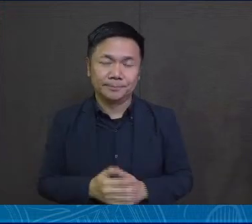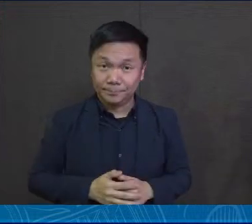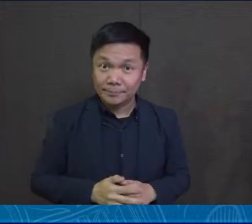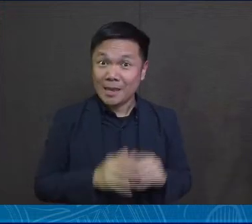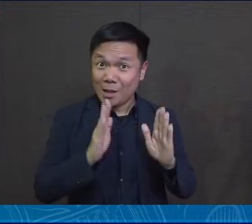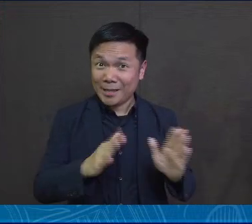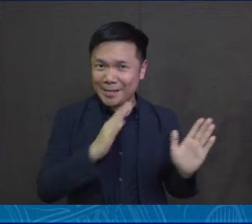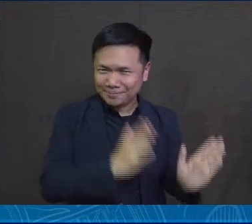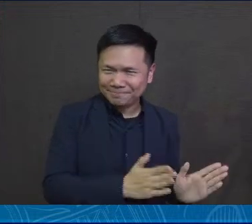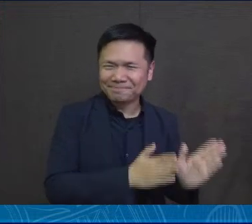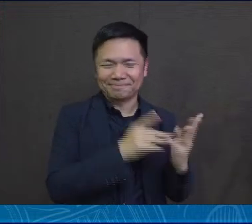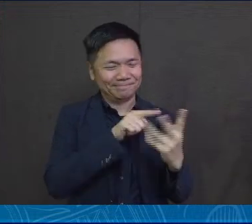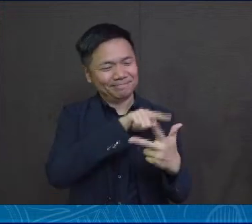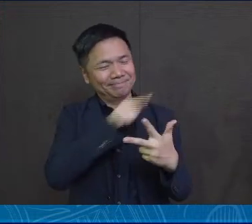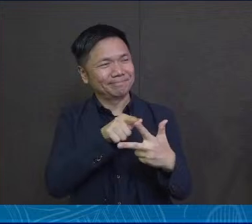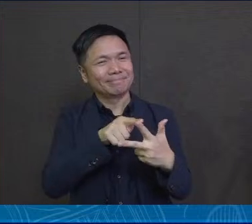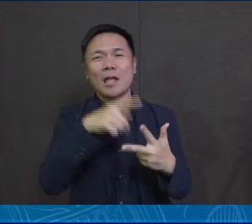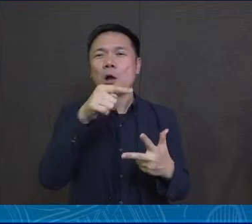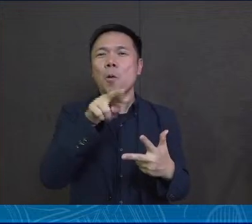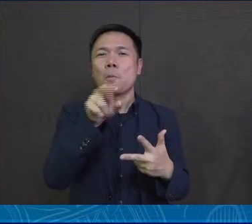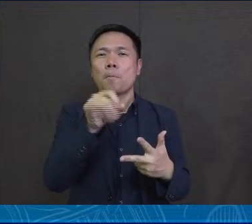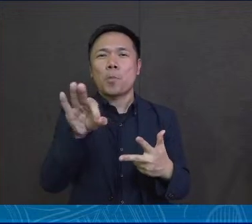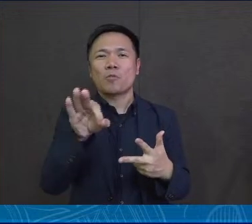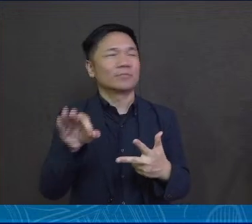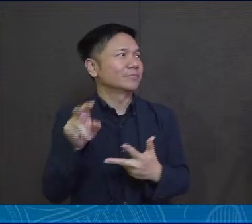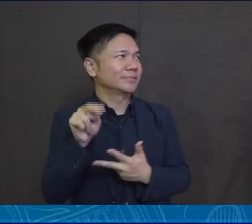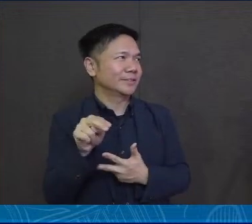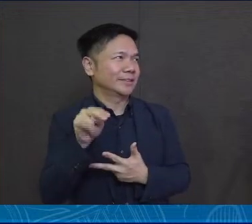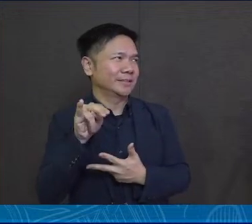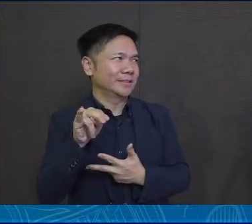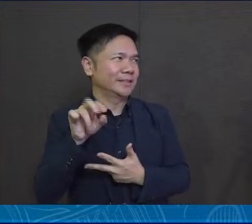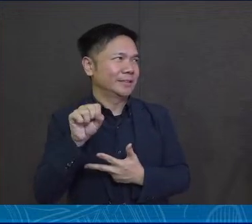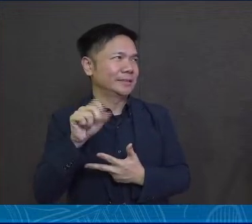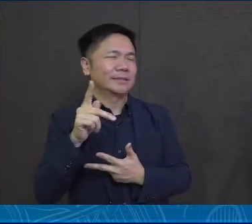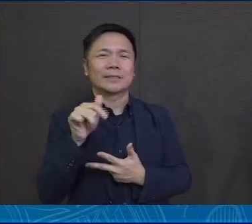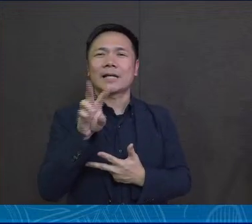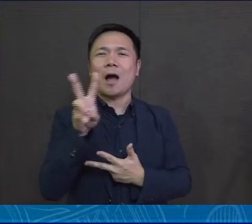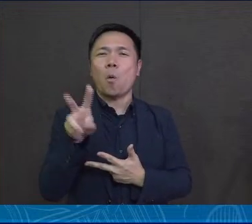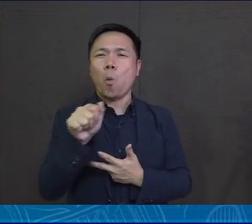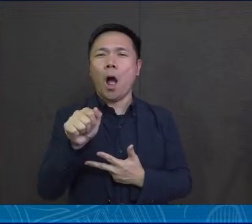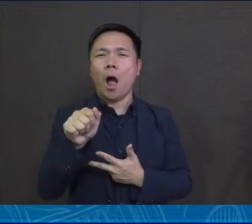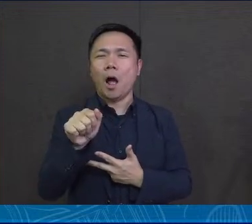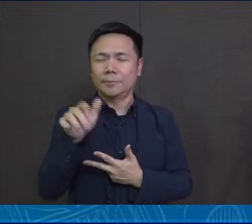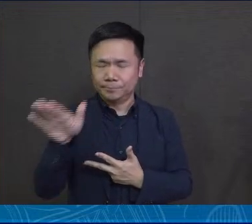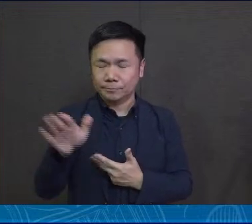our attention to Professor Nishikawa. Professor, with your